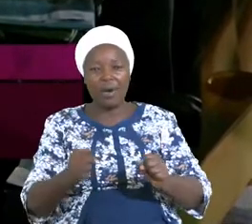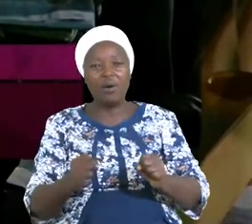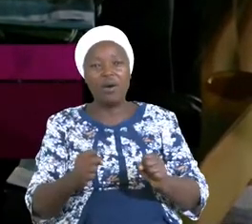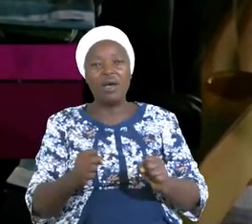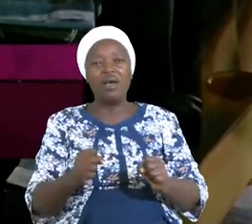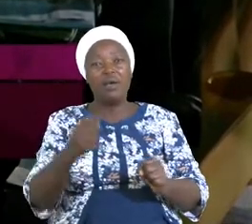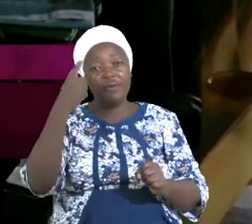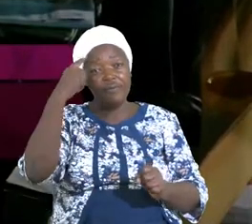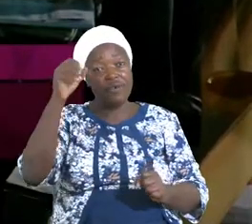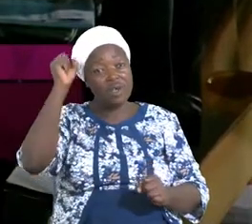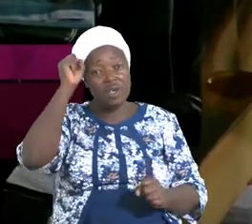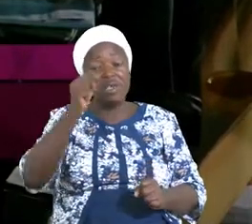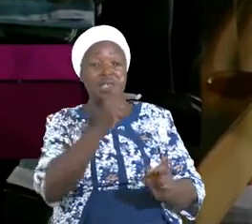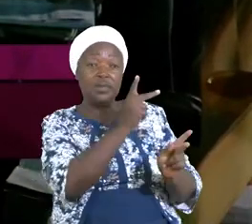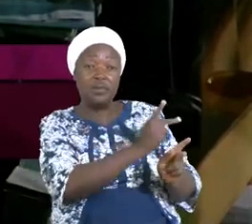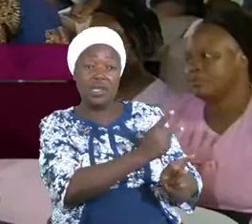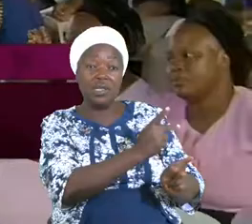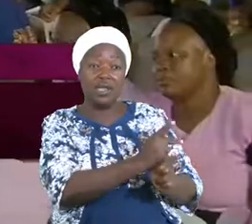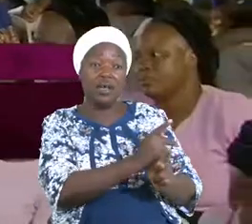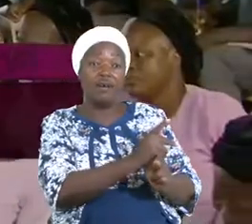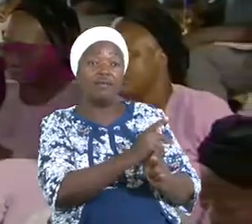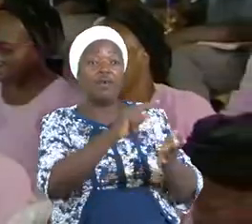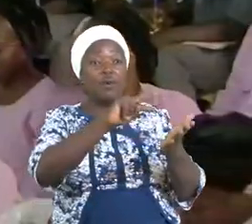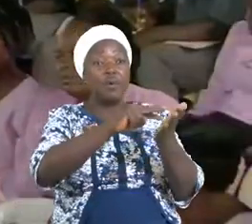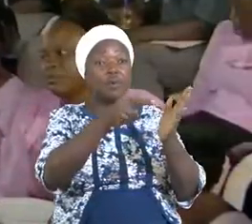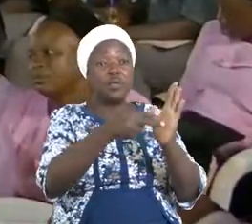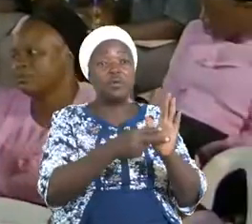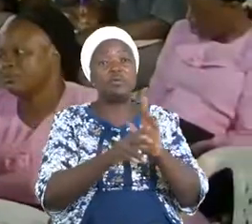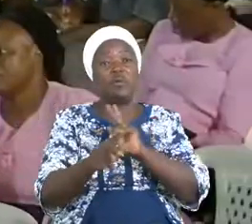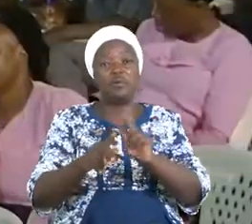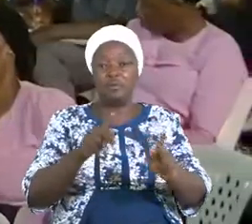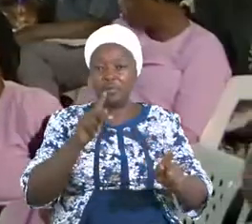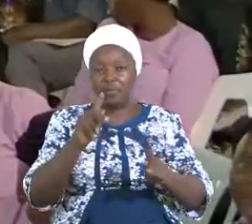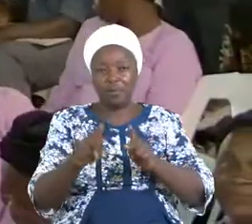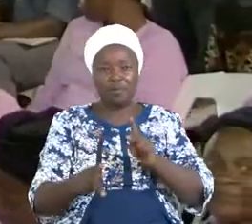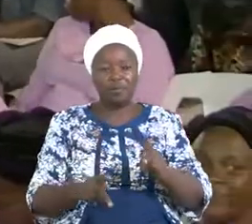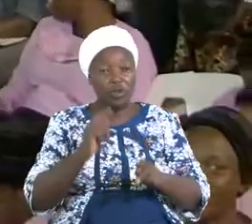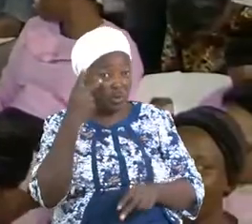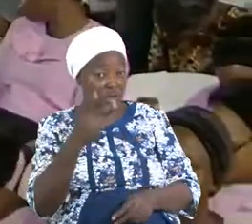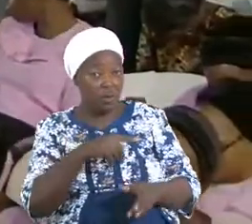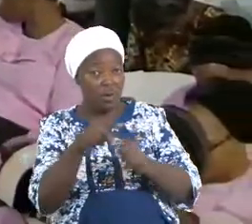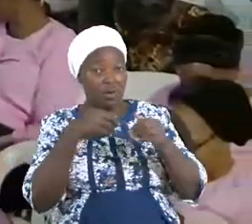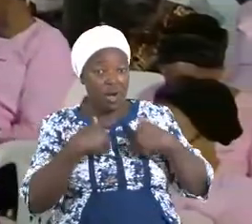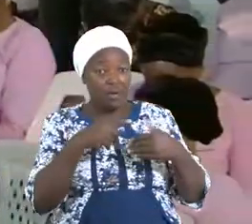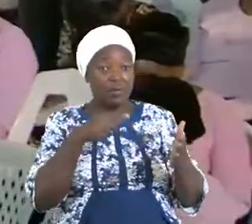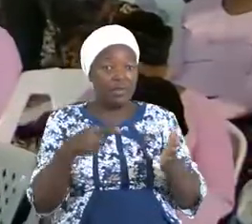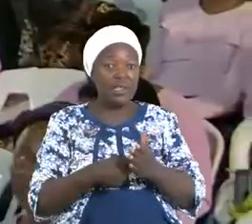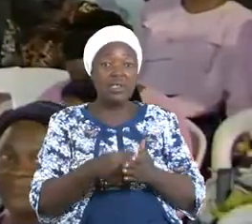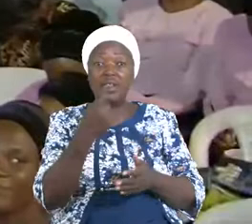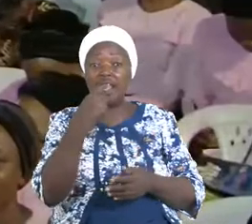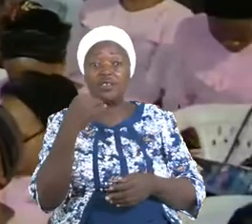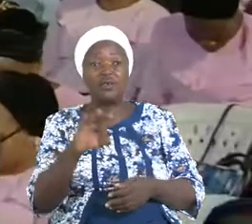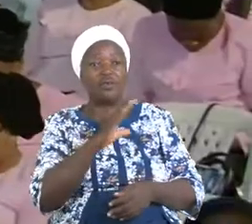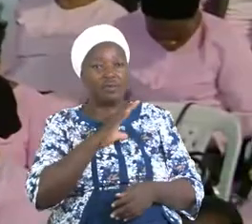preserved, purposeful people. You see, when you have this taste of Christ,